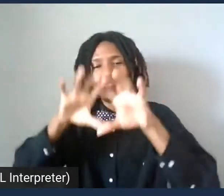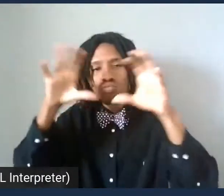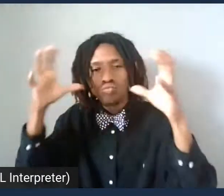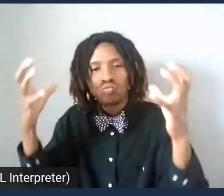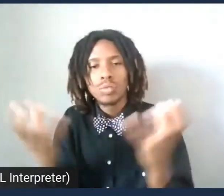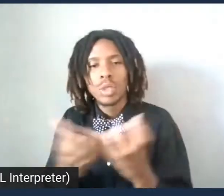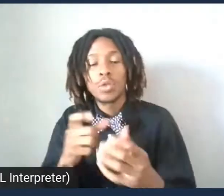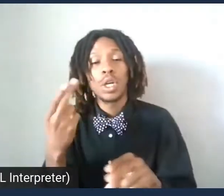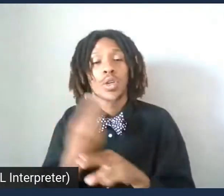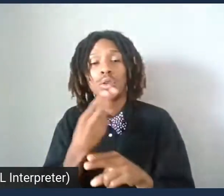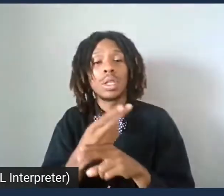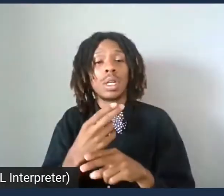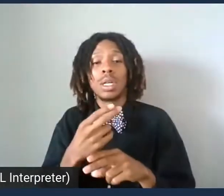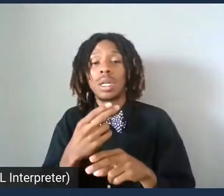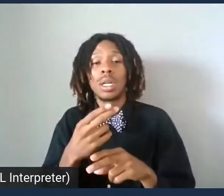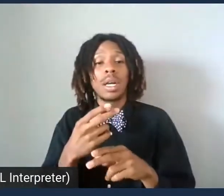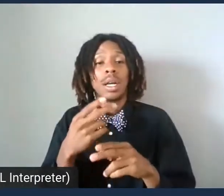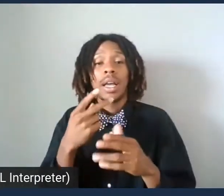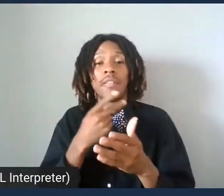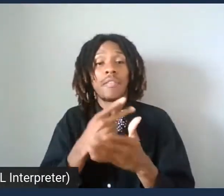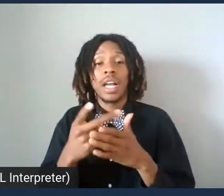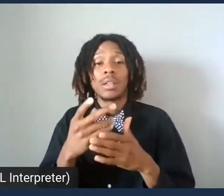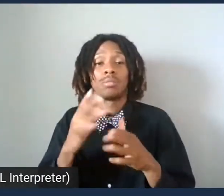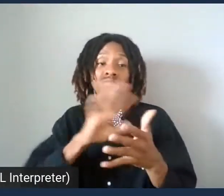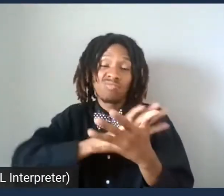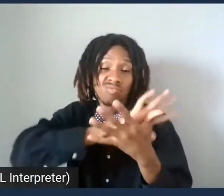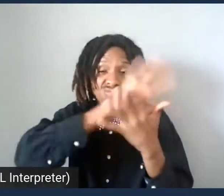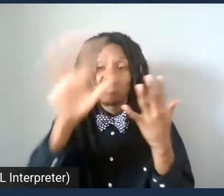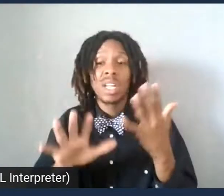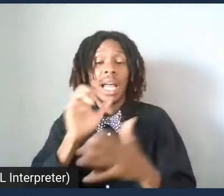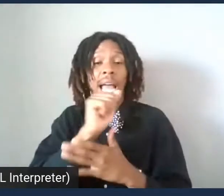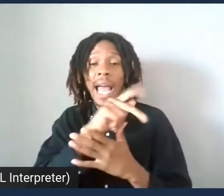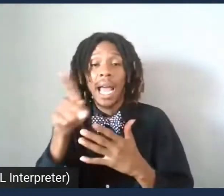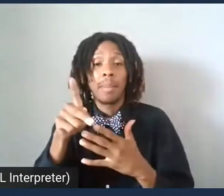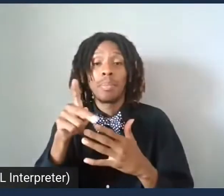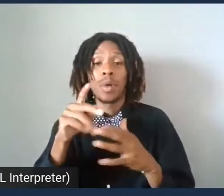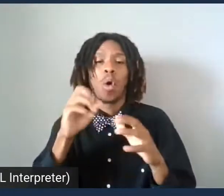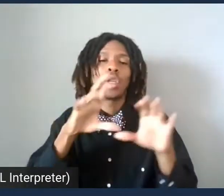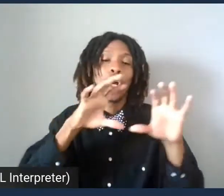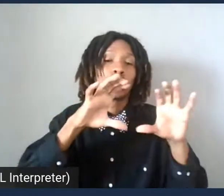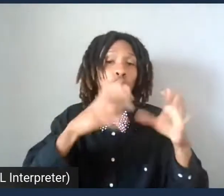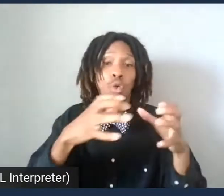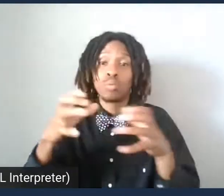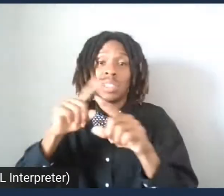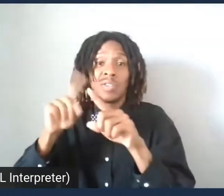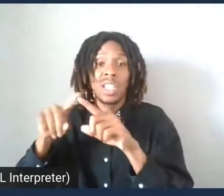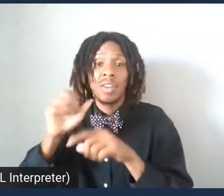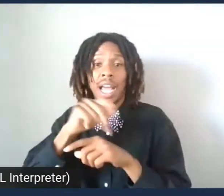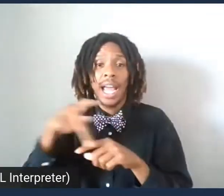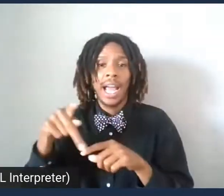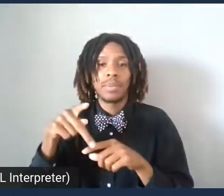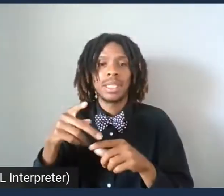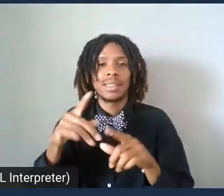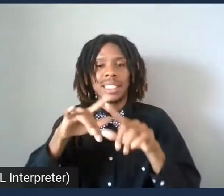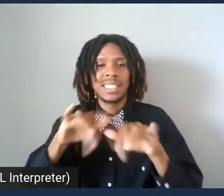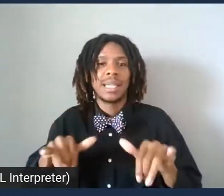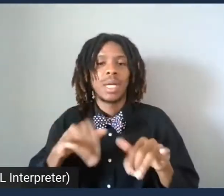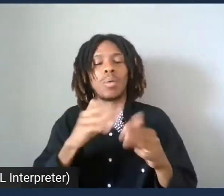something you can use to failover your entire application or a group of applications in unison or in a